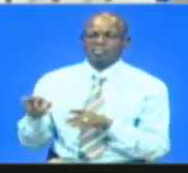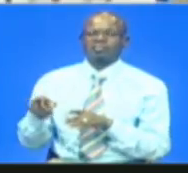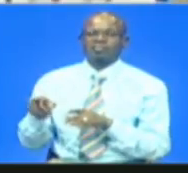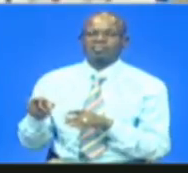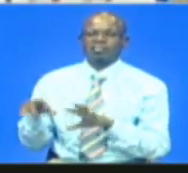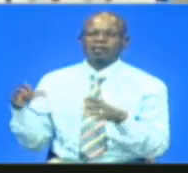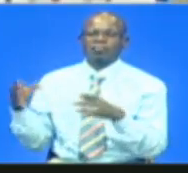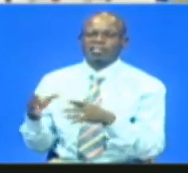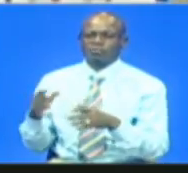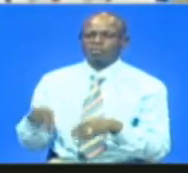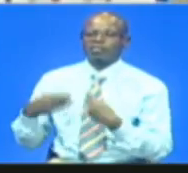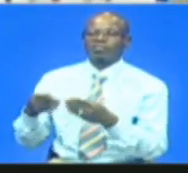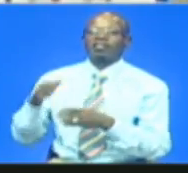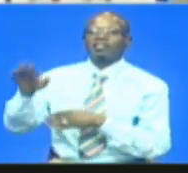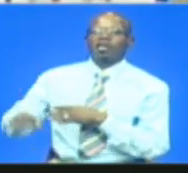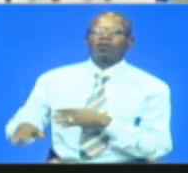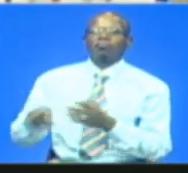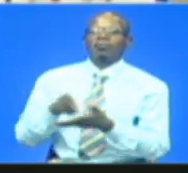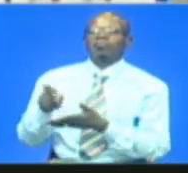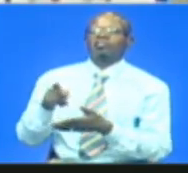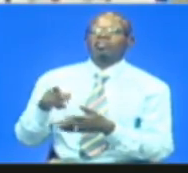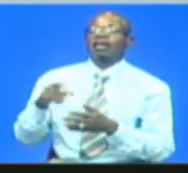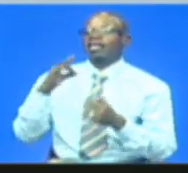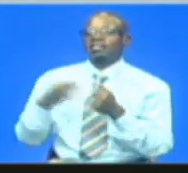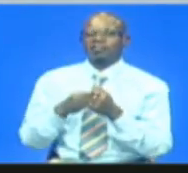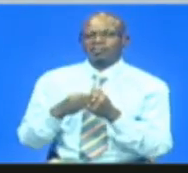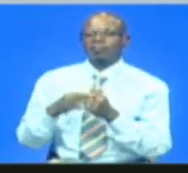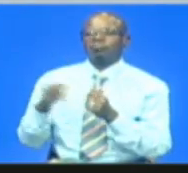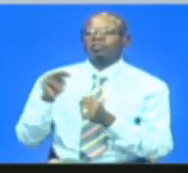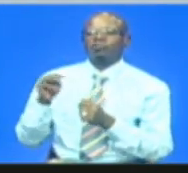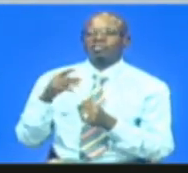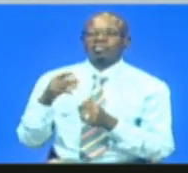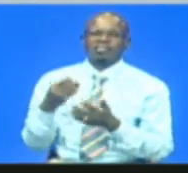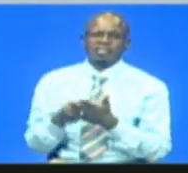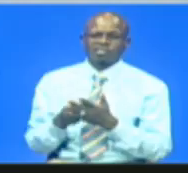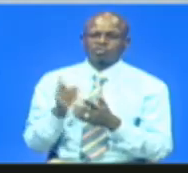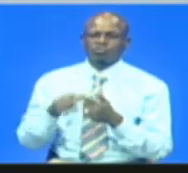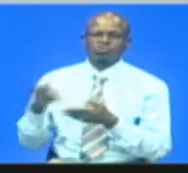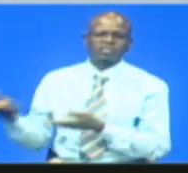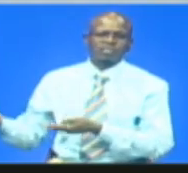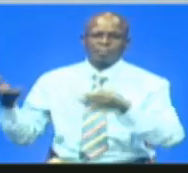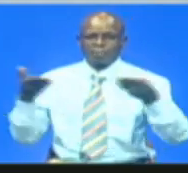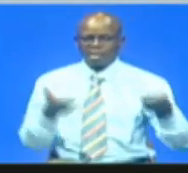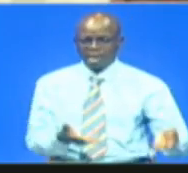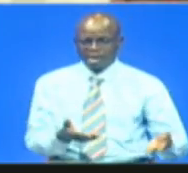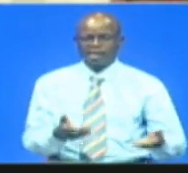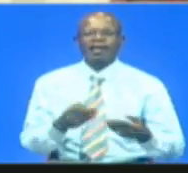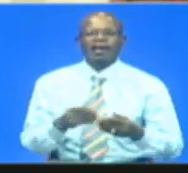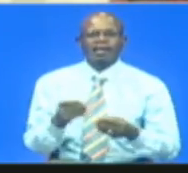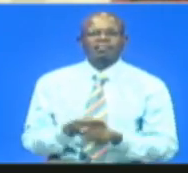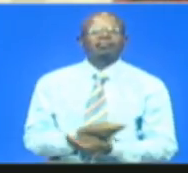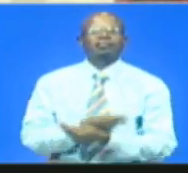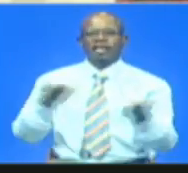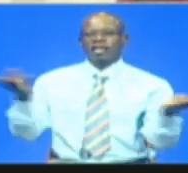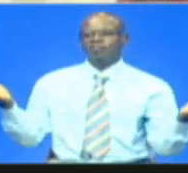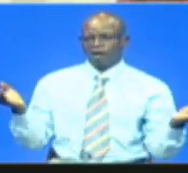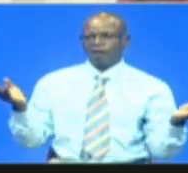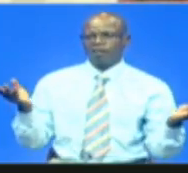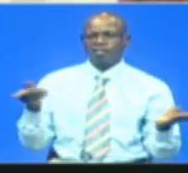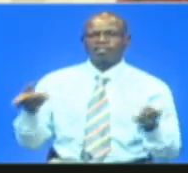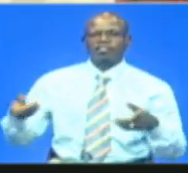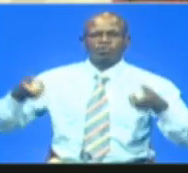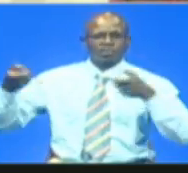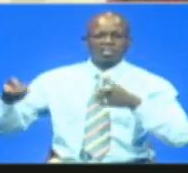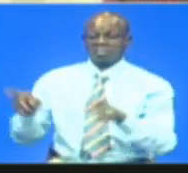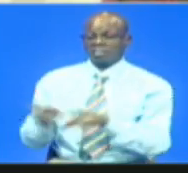down payment of 800 million shillings to supply, deliver and install the portable clinics. Things like microscopes, they are